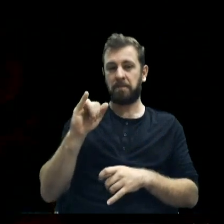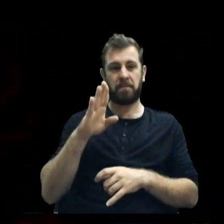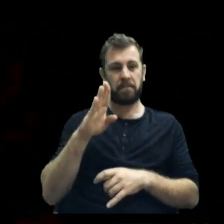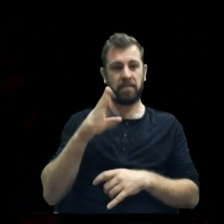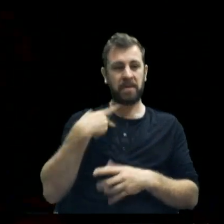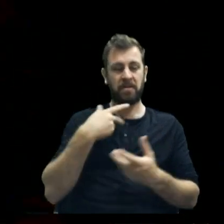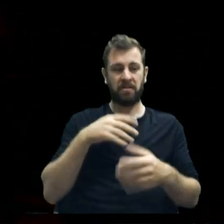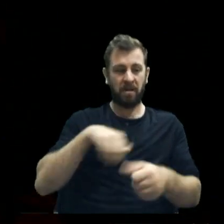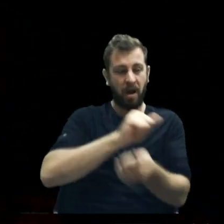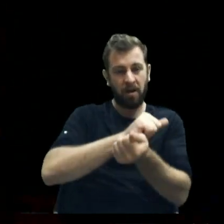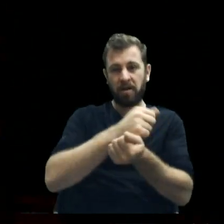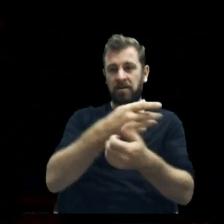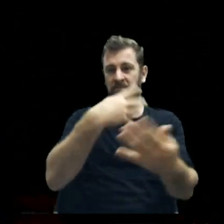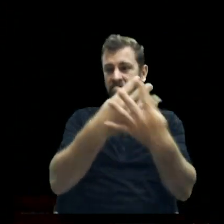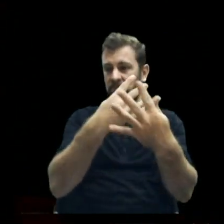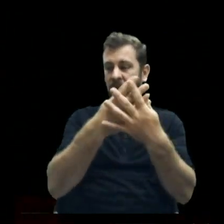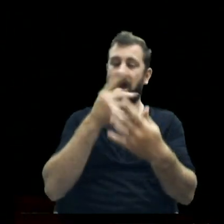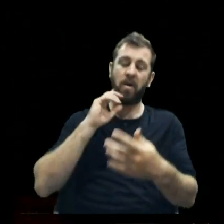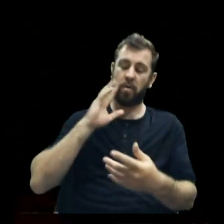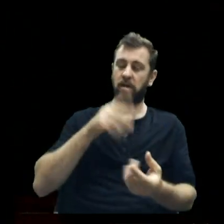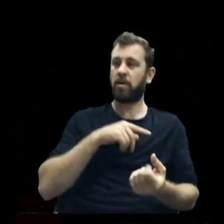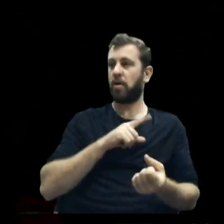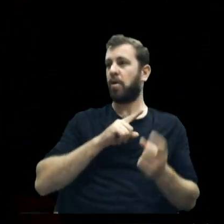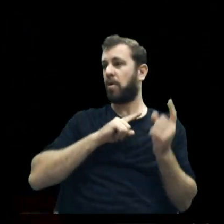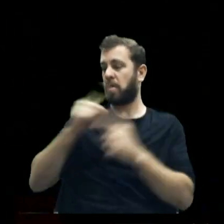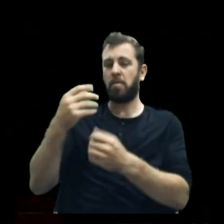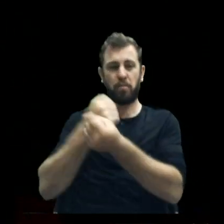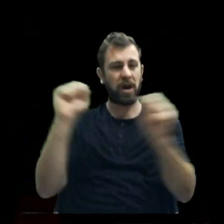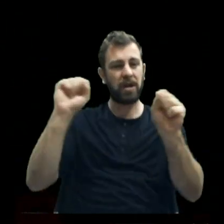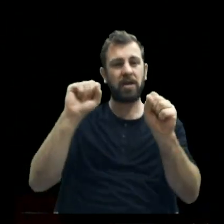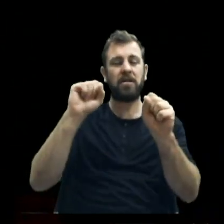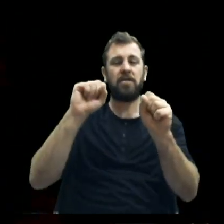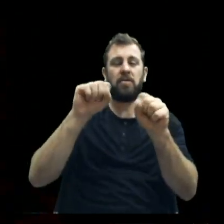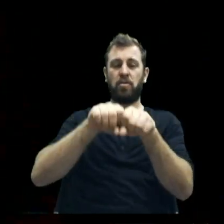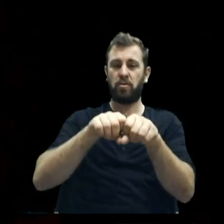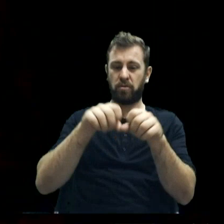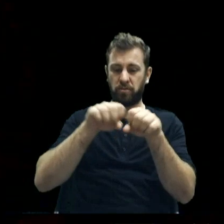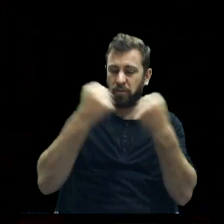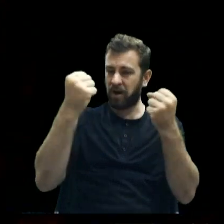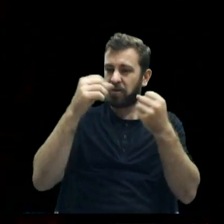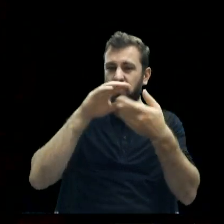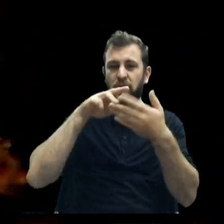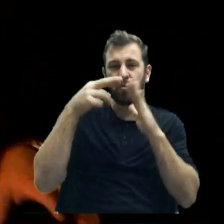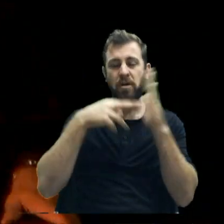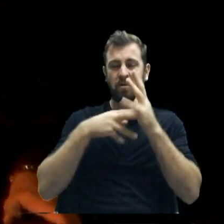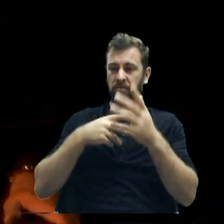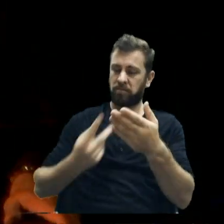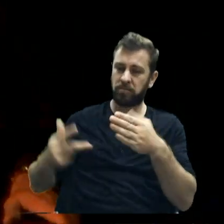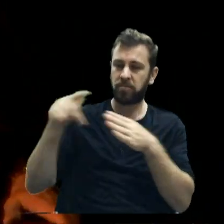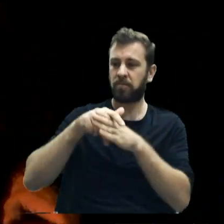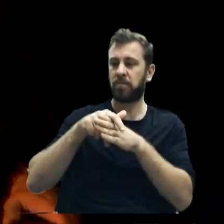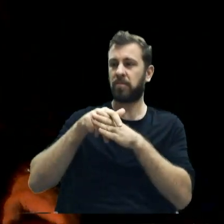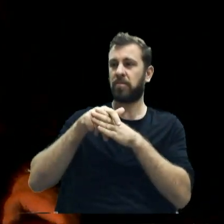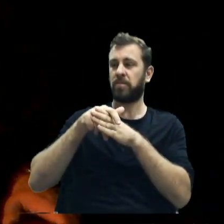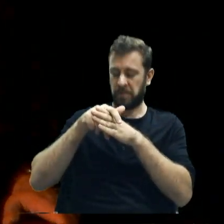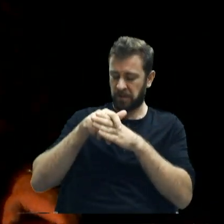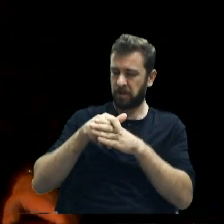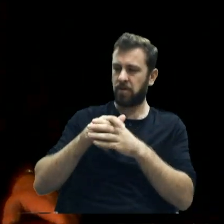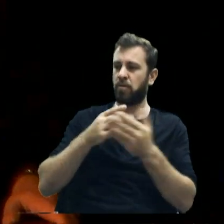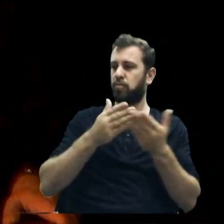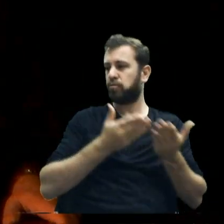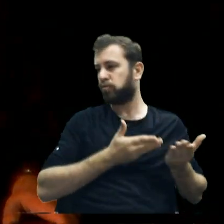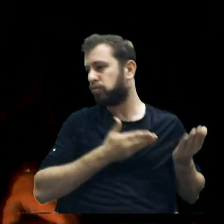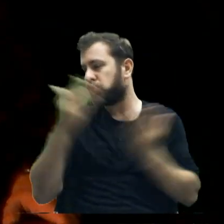and in prison, then I'm going to break all the rules, climb upon you, and I ask you to what? Take me to Hussein in Karbala.